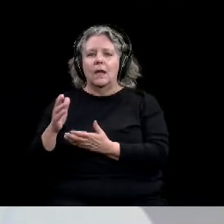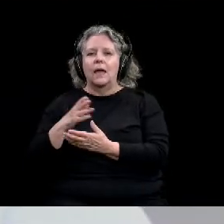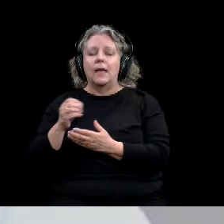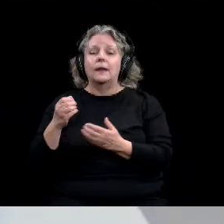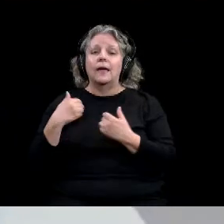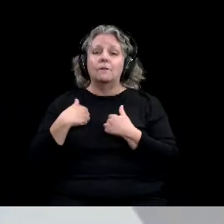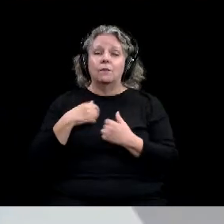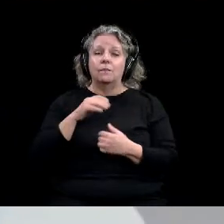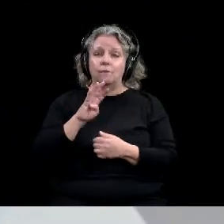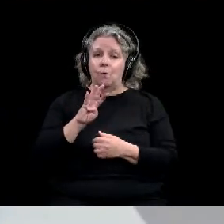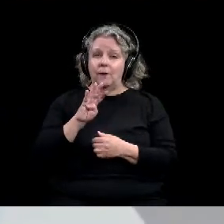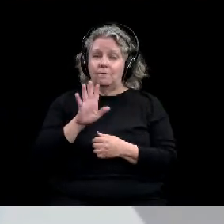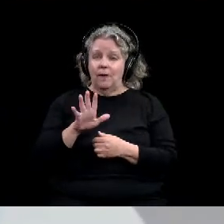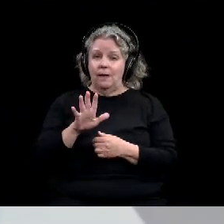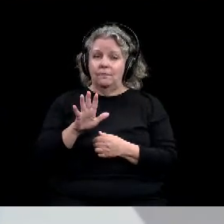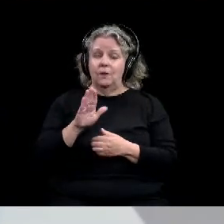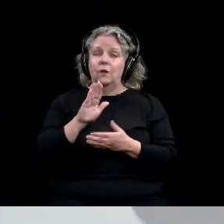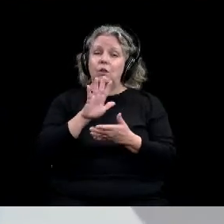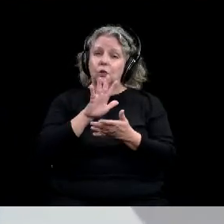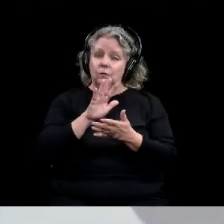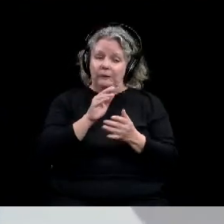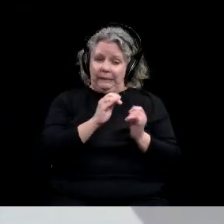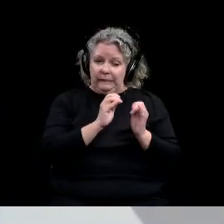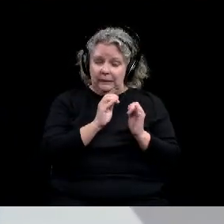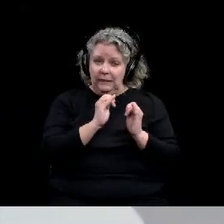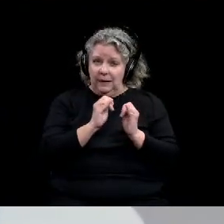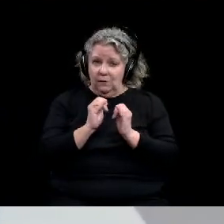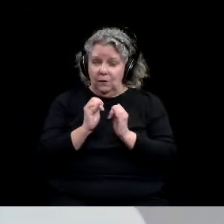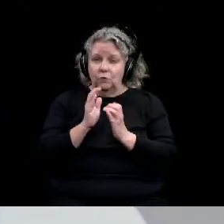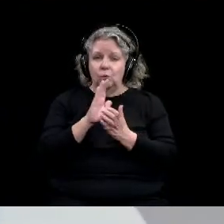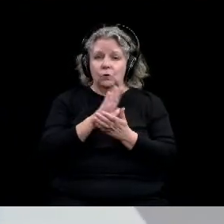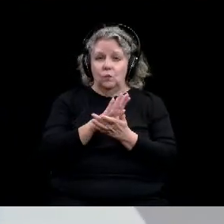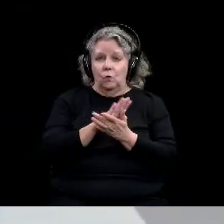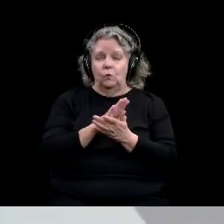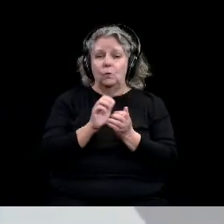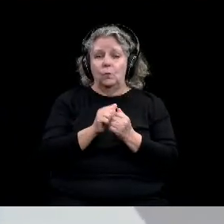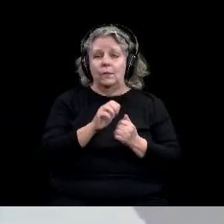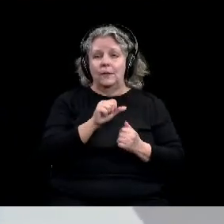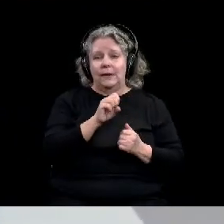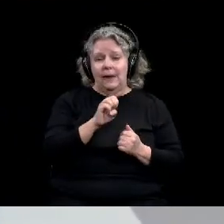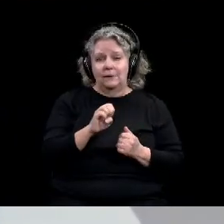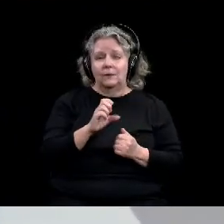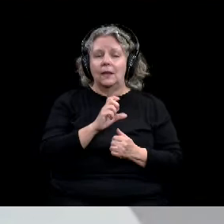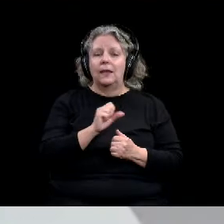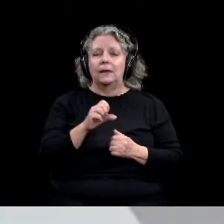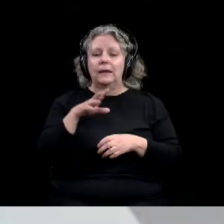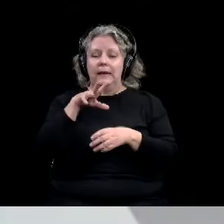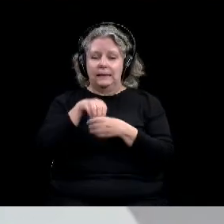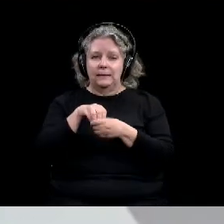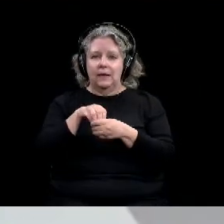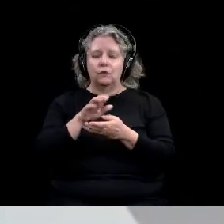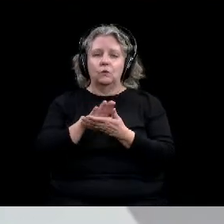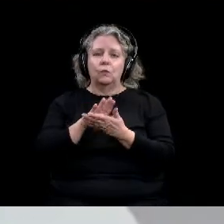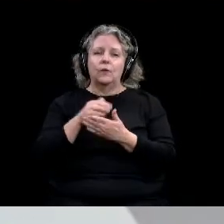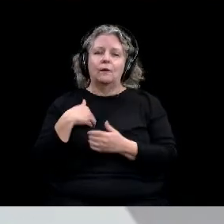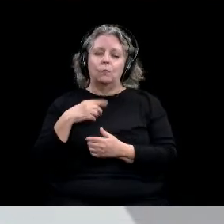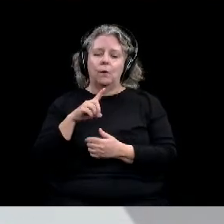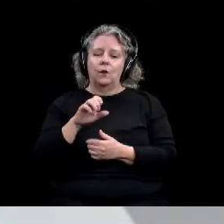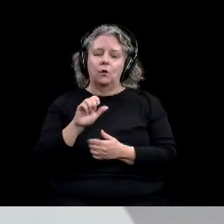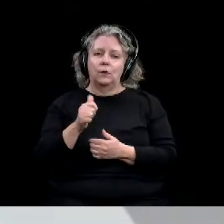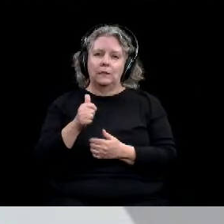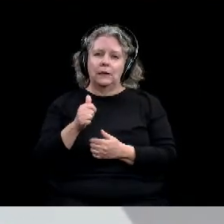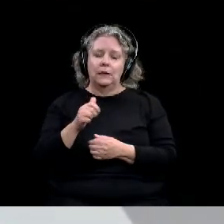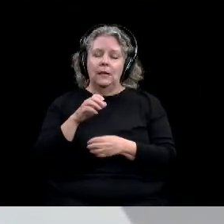within schools, there are 110 active cases. And among those 110 cases, 67 are